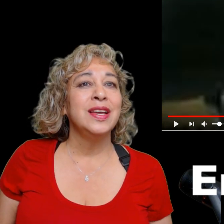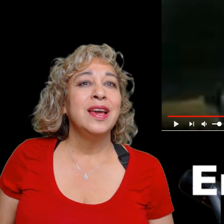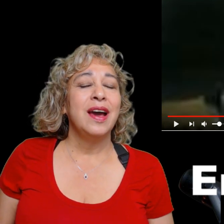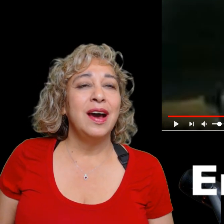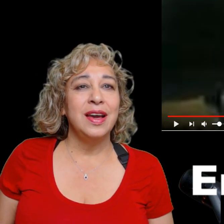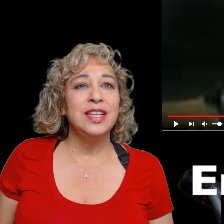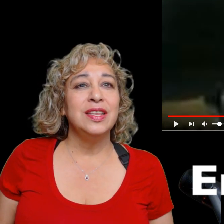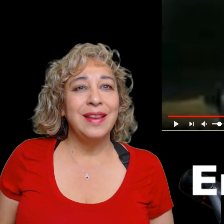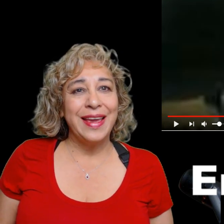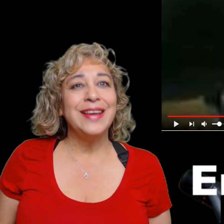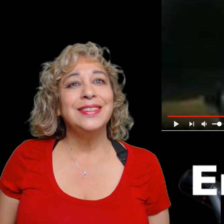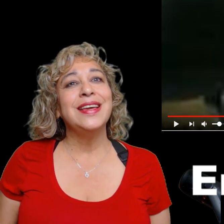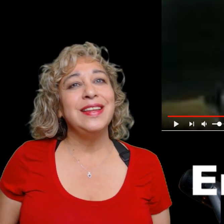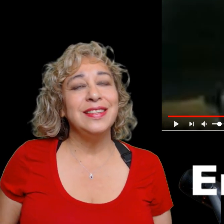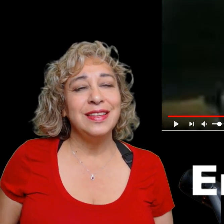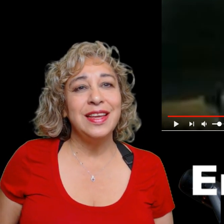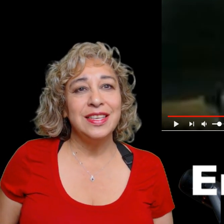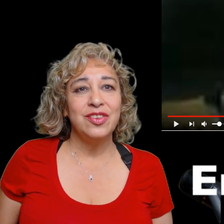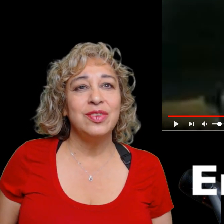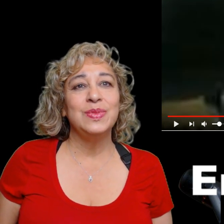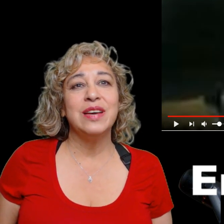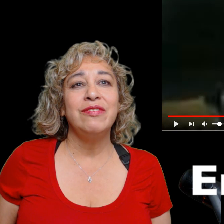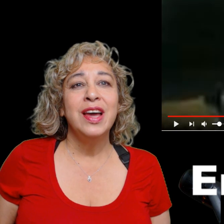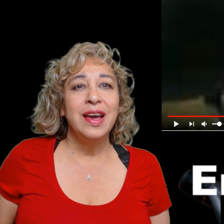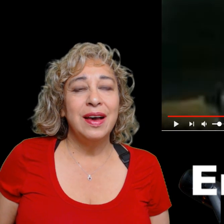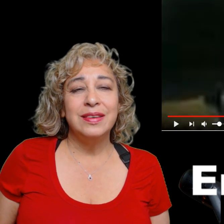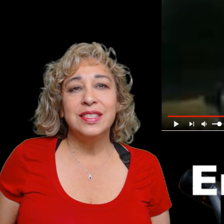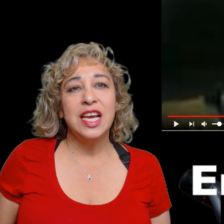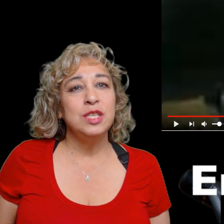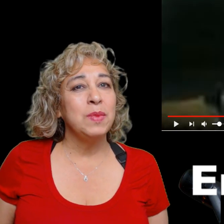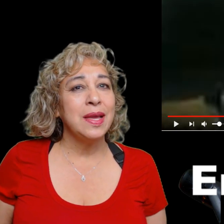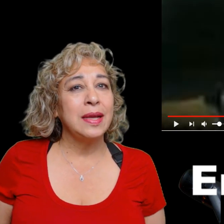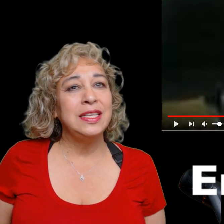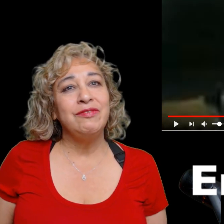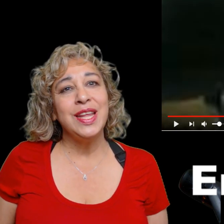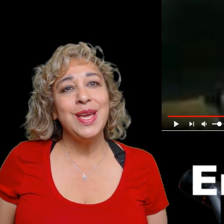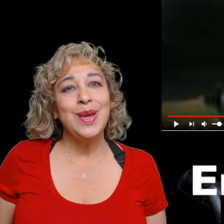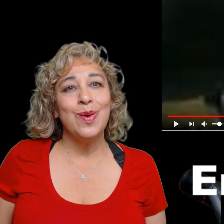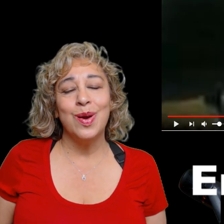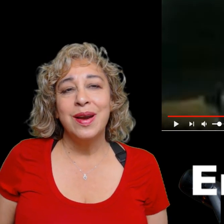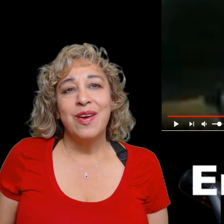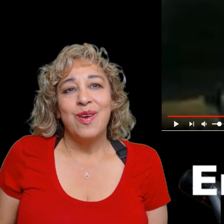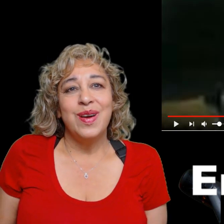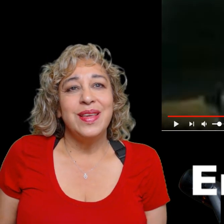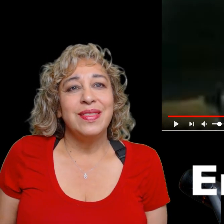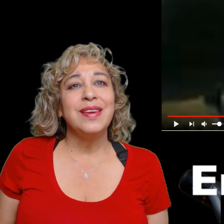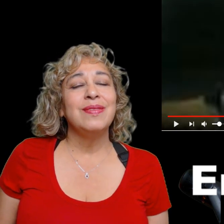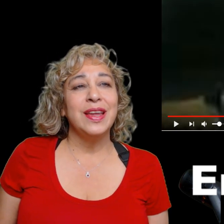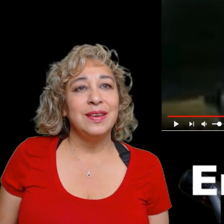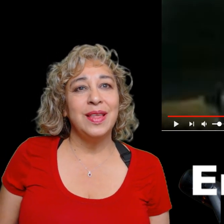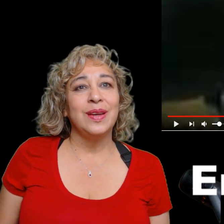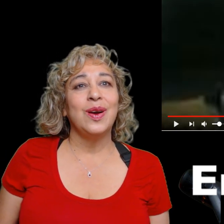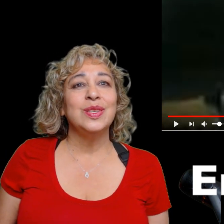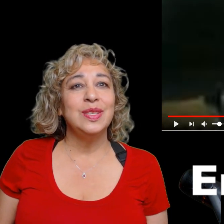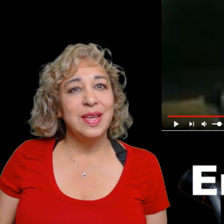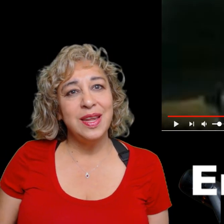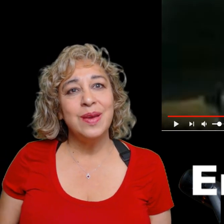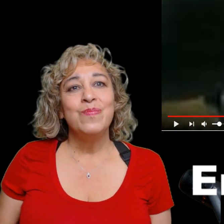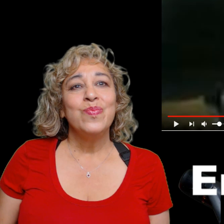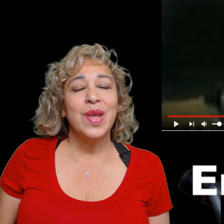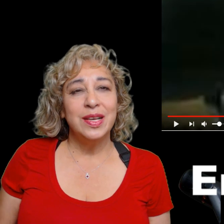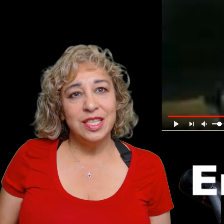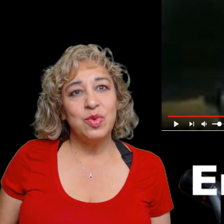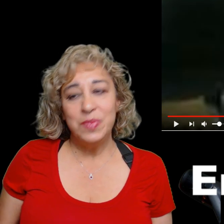that, like I said, in terms of seismic activity or anything that causes